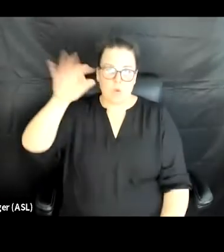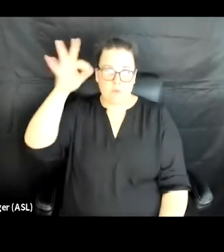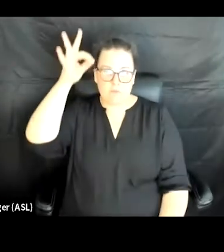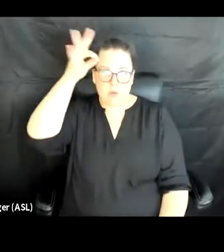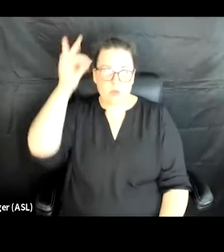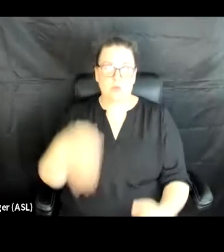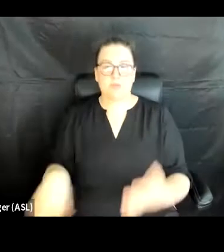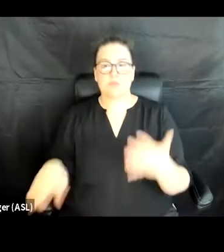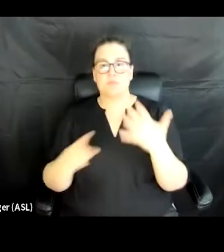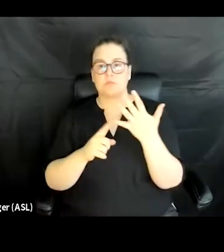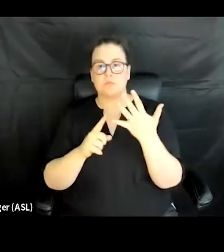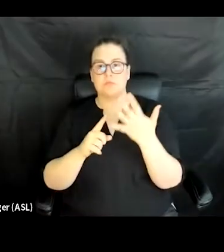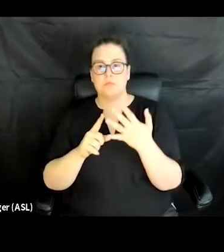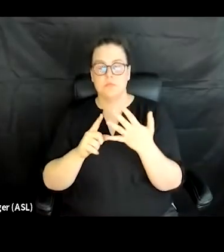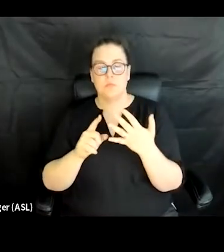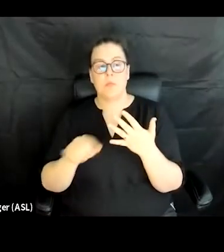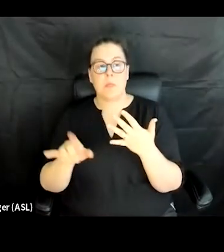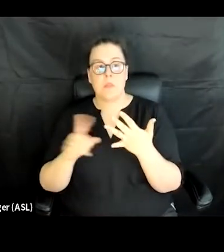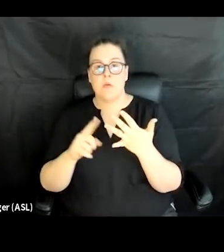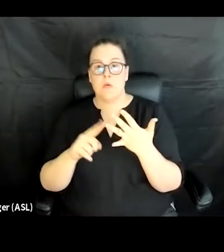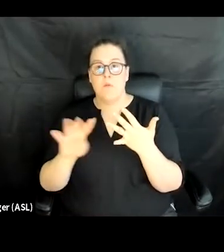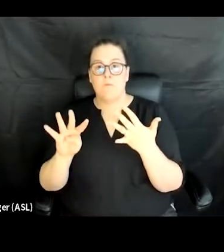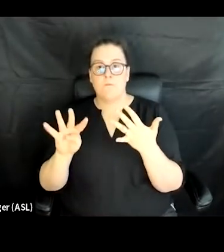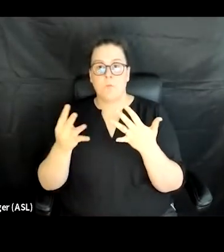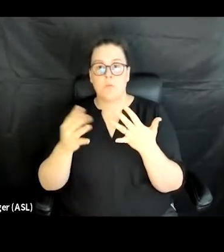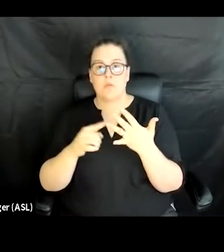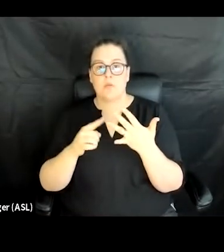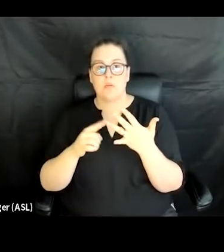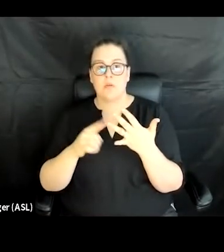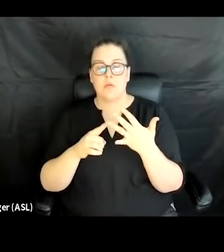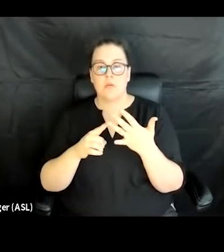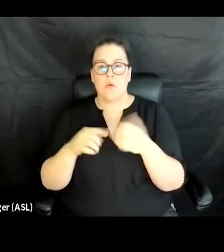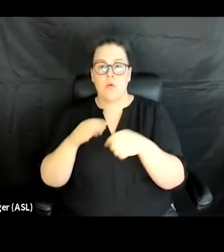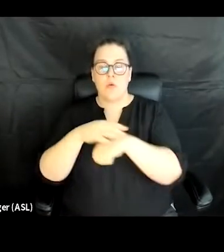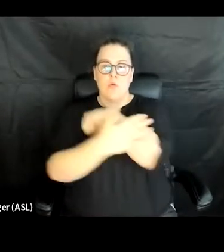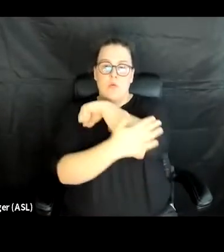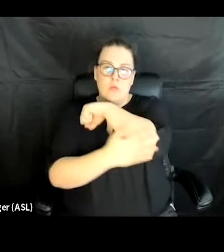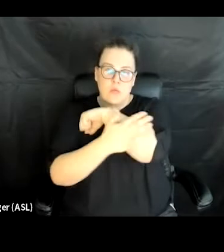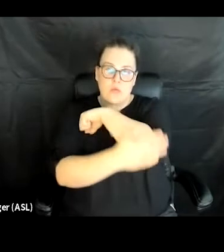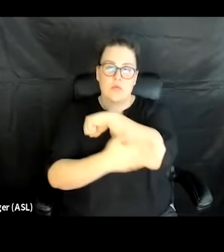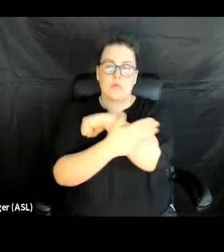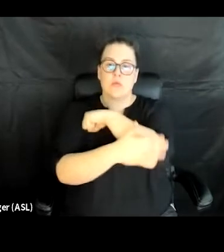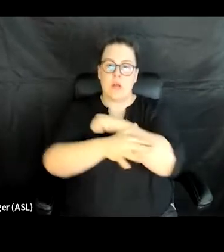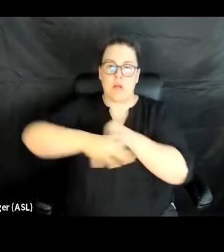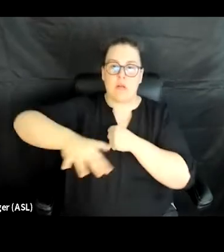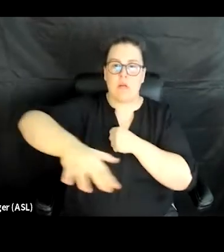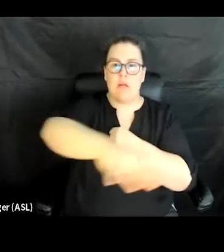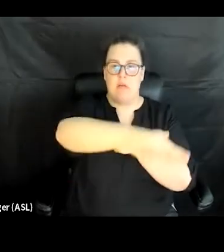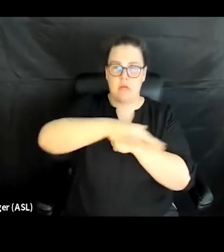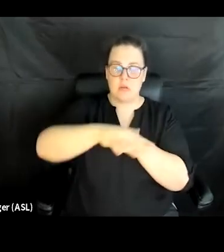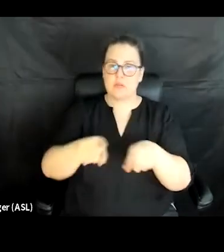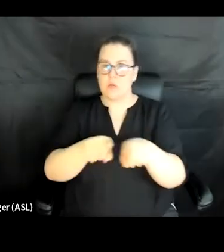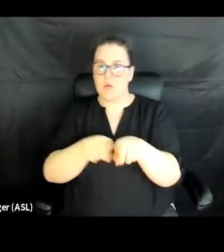fourth topic is underserved rural areas, as well as